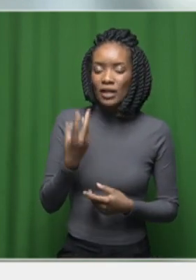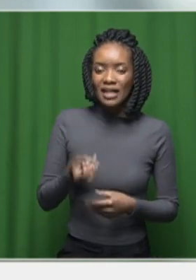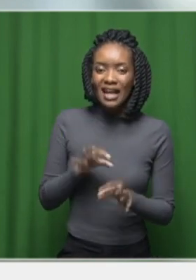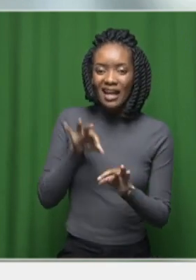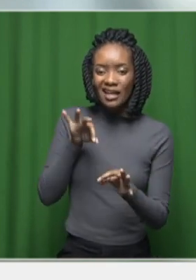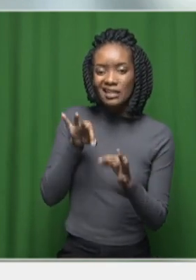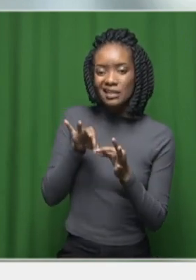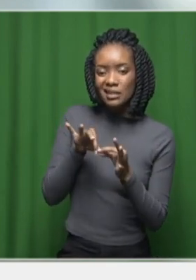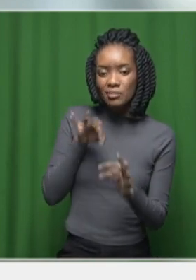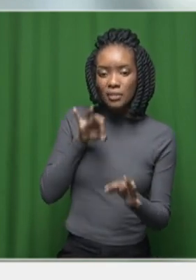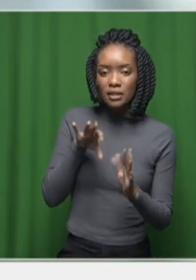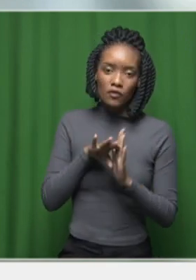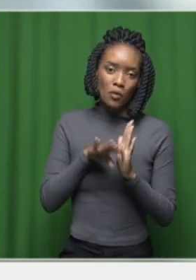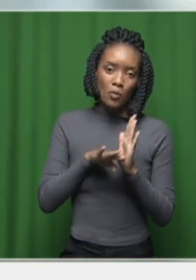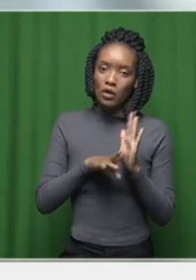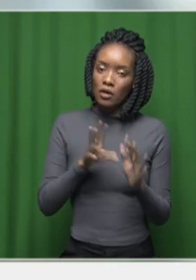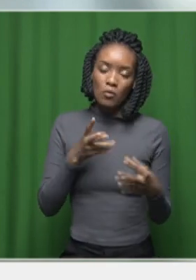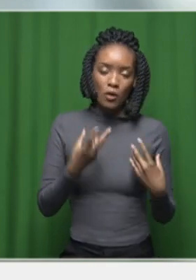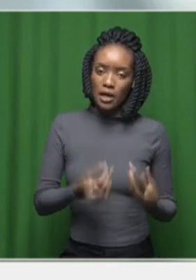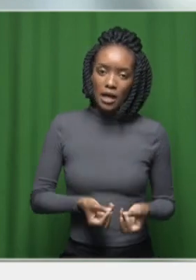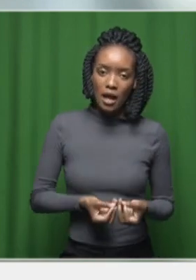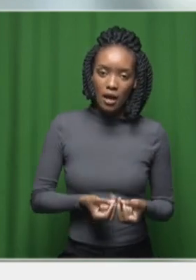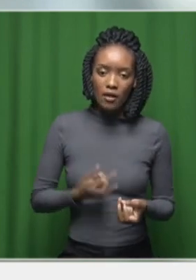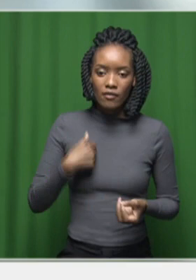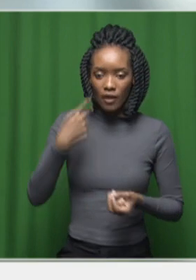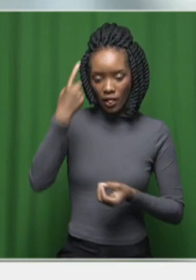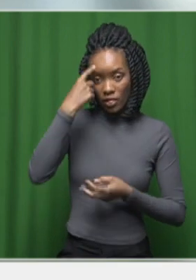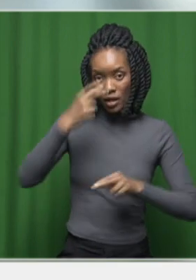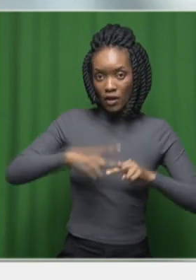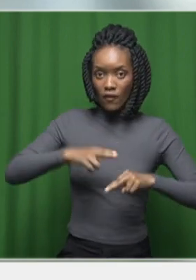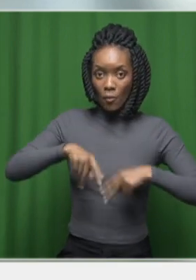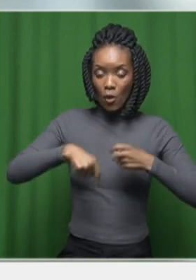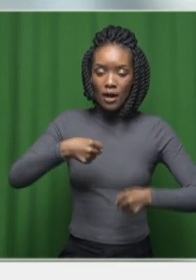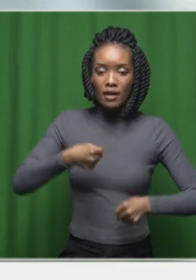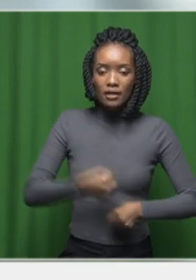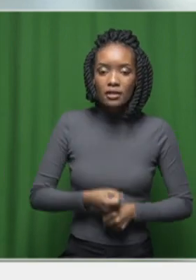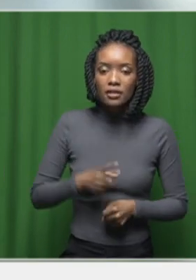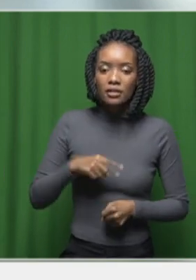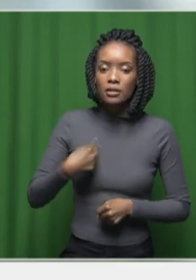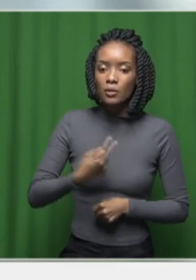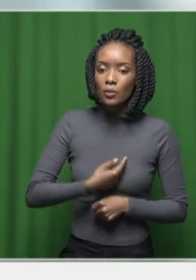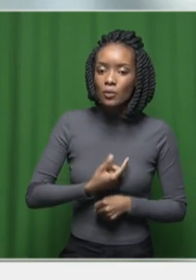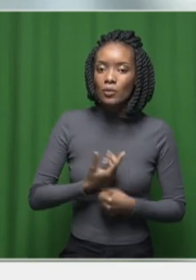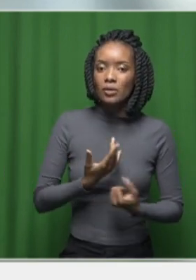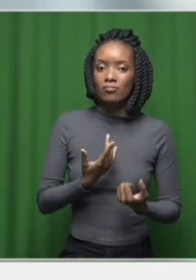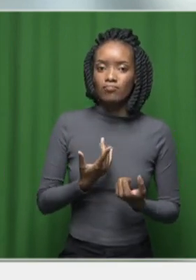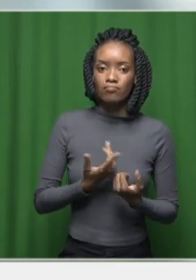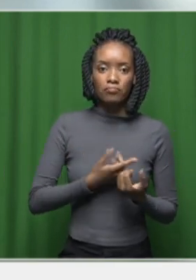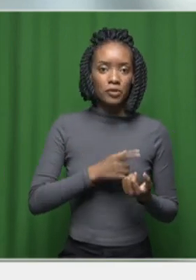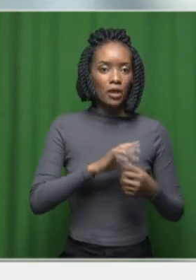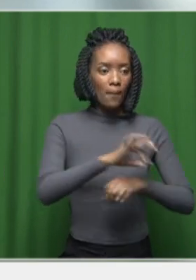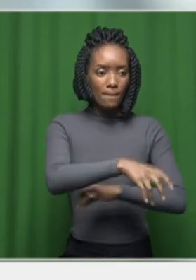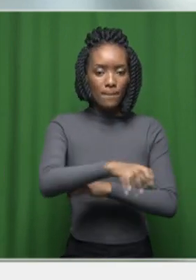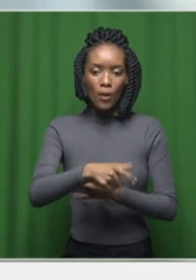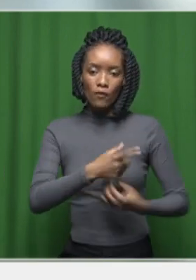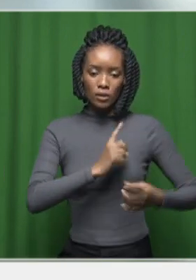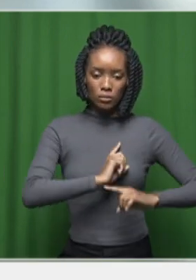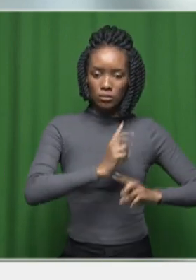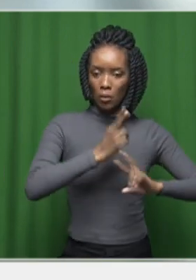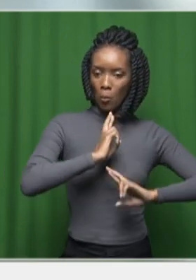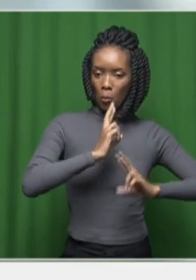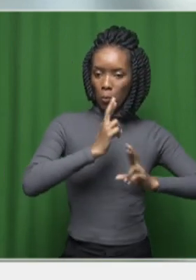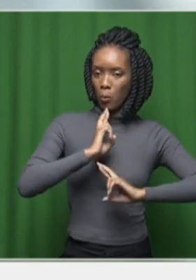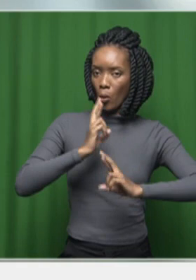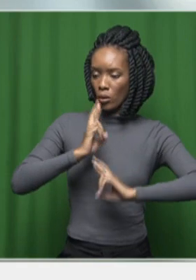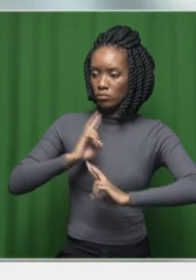for mumps. So I think what happened from about February this year is we started having some reports from the provinces who were phoning in